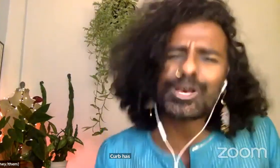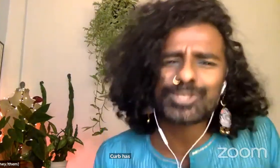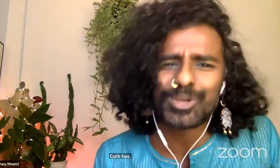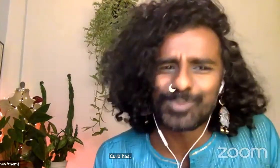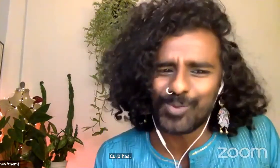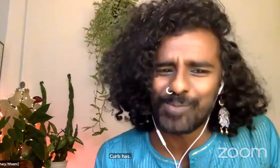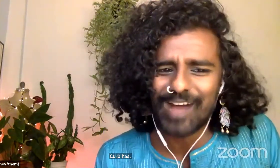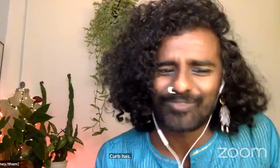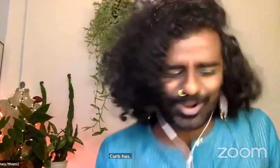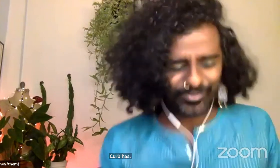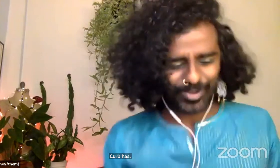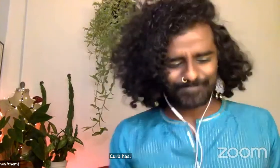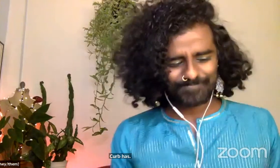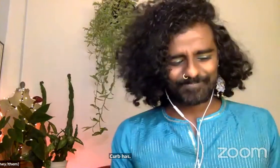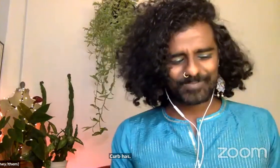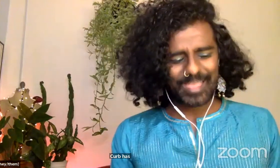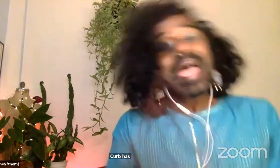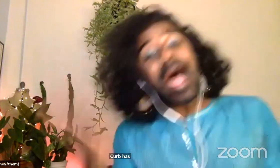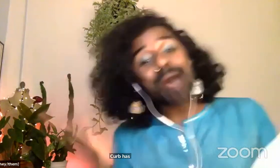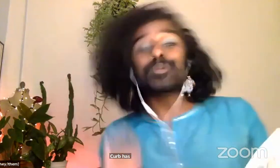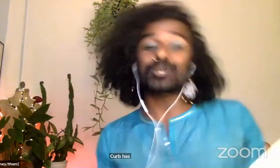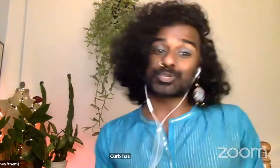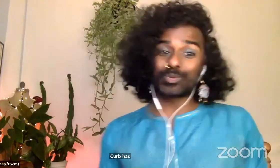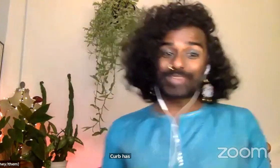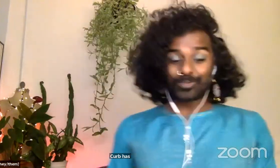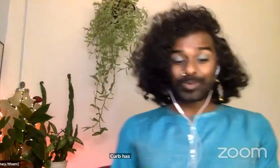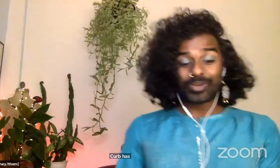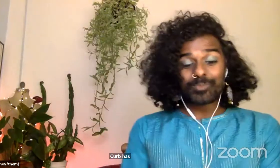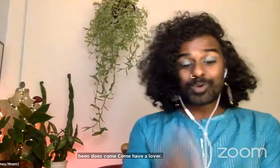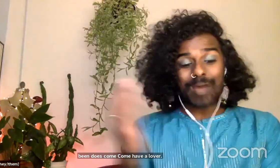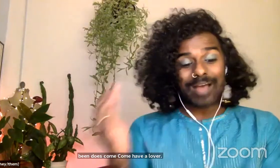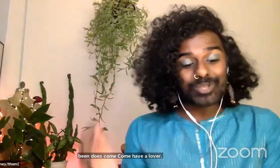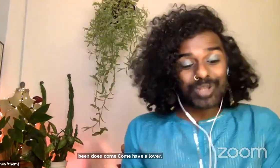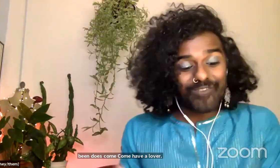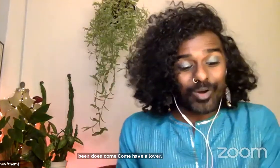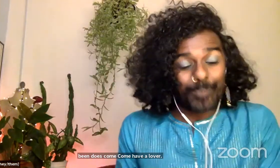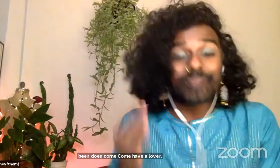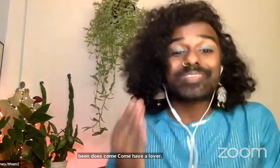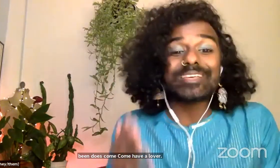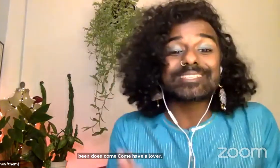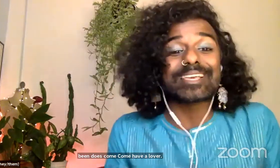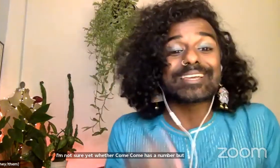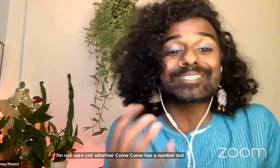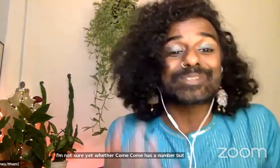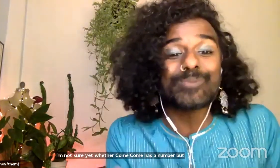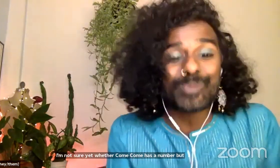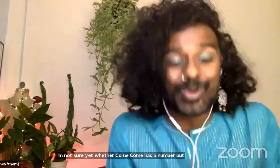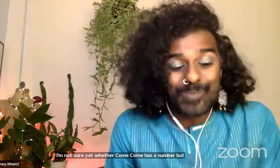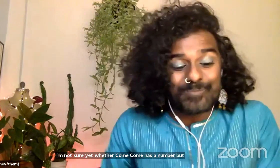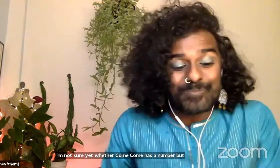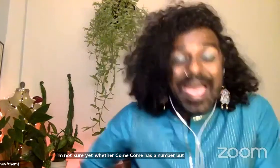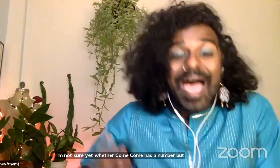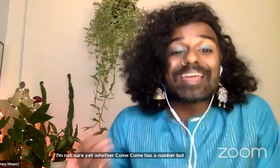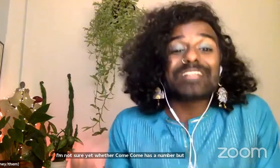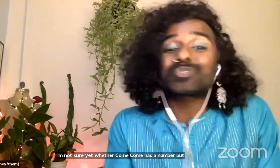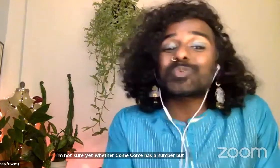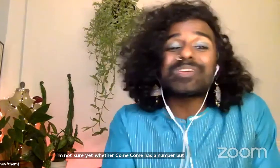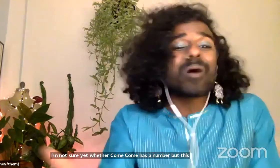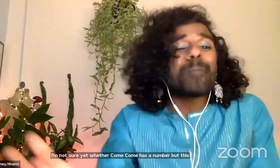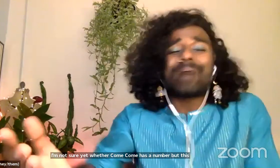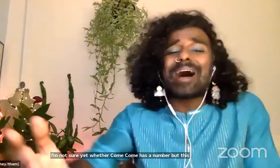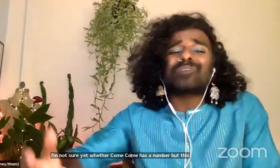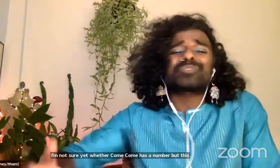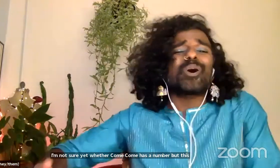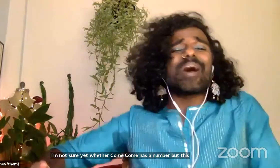But does Kumkum have a lover? I'm not sure yet whether Kumkum has a lover, but this is Kumkum, and I